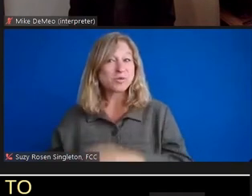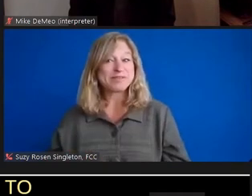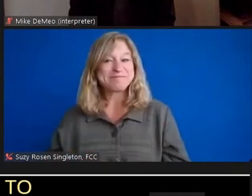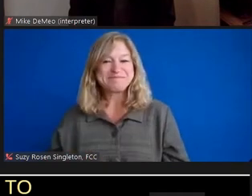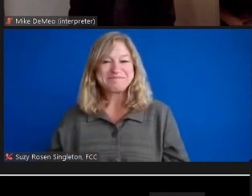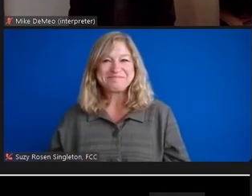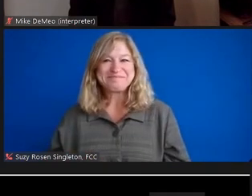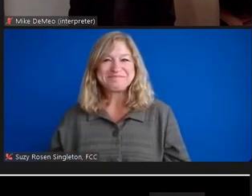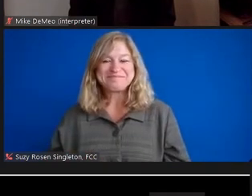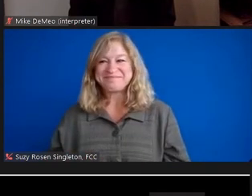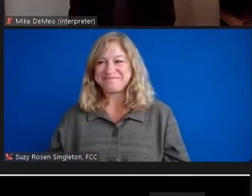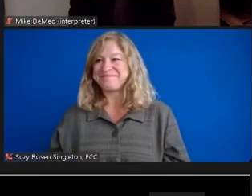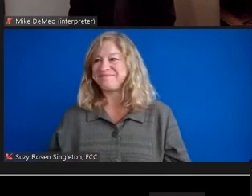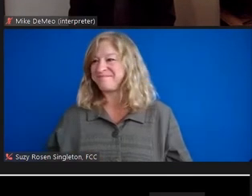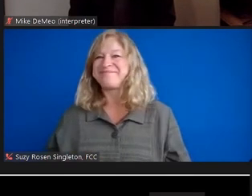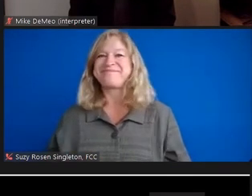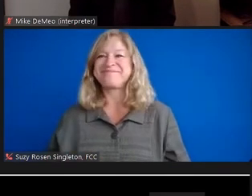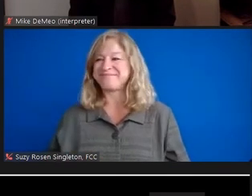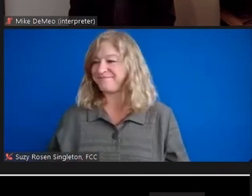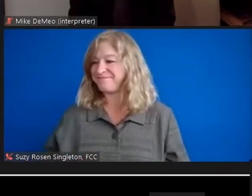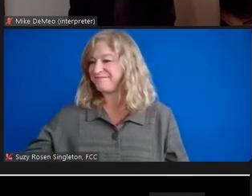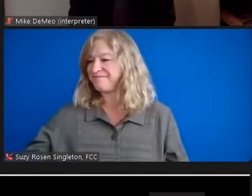Next slide, please. It's our last one.